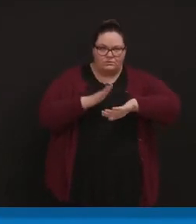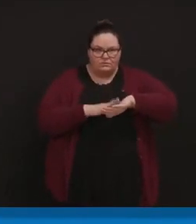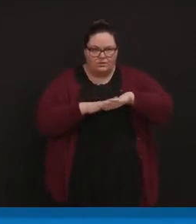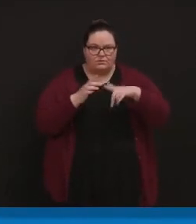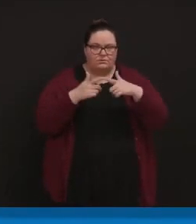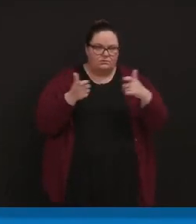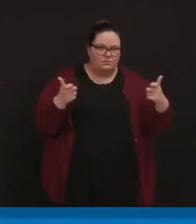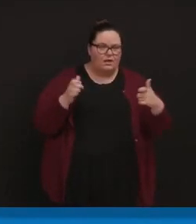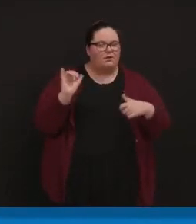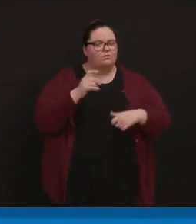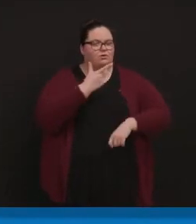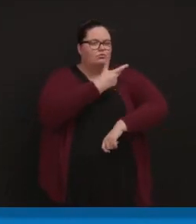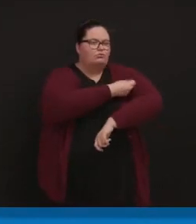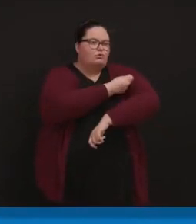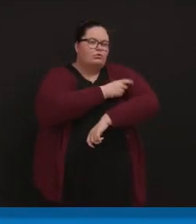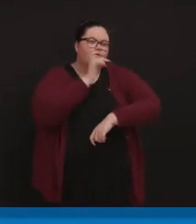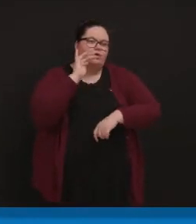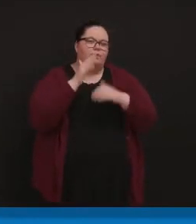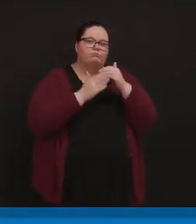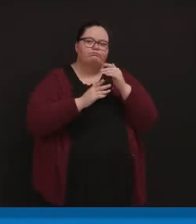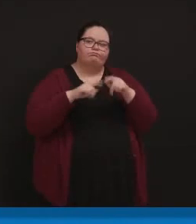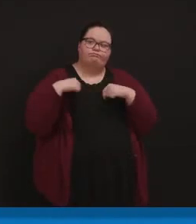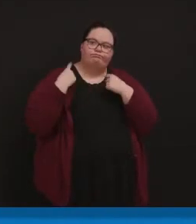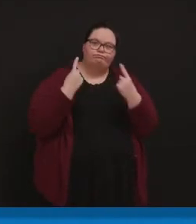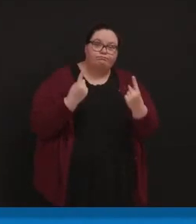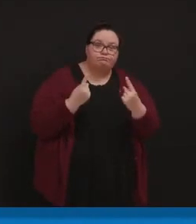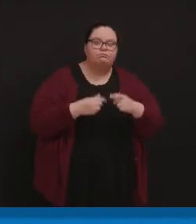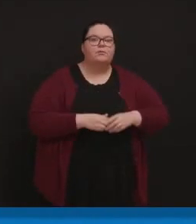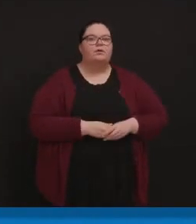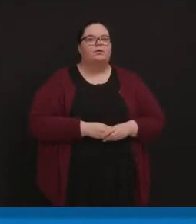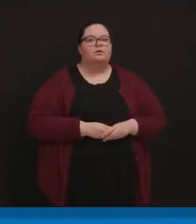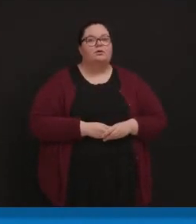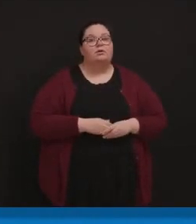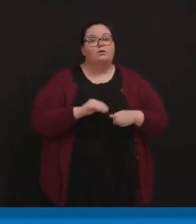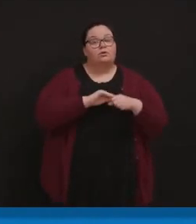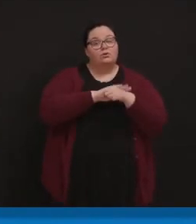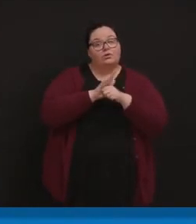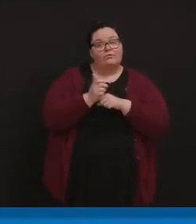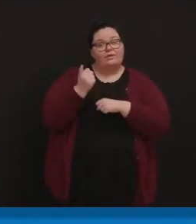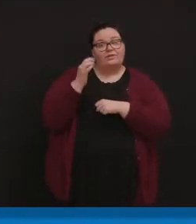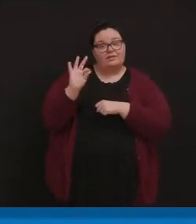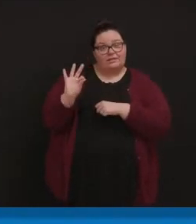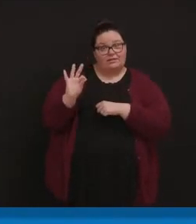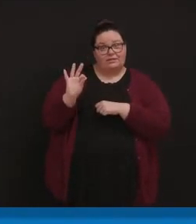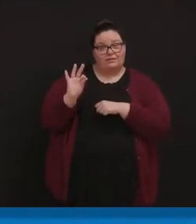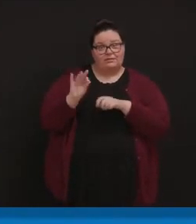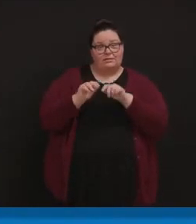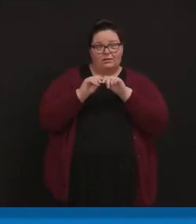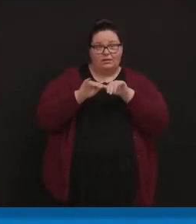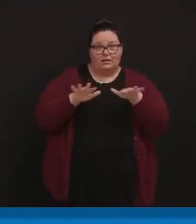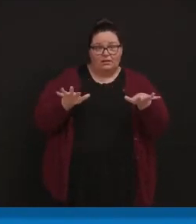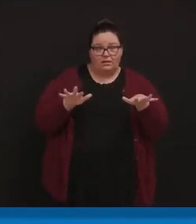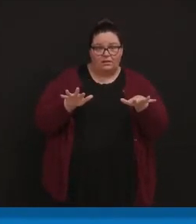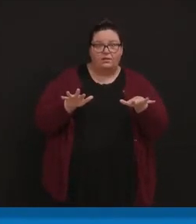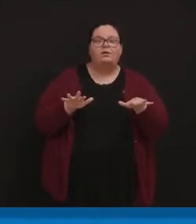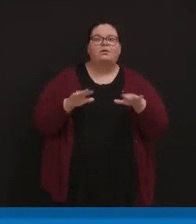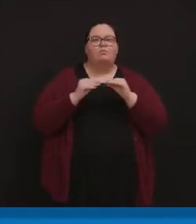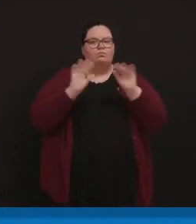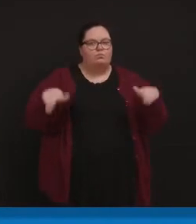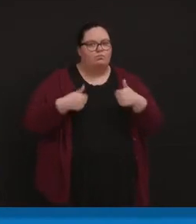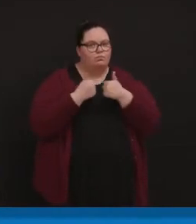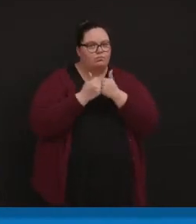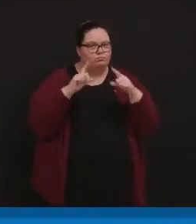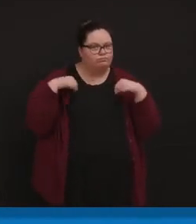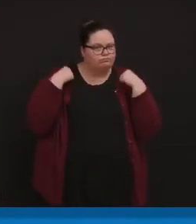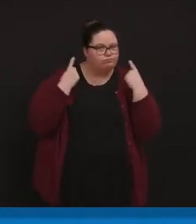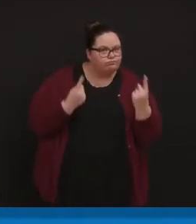and progress on our vaccination campaign. This new wave of COVID-19 is proving to be more challenging than